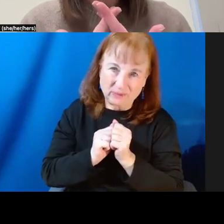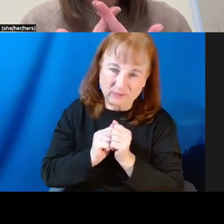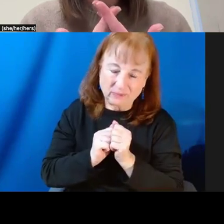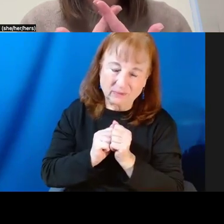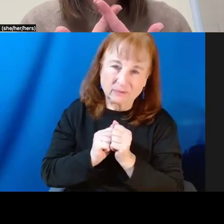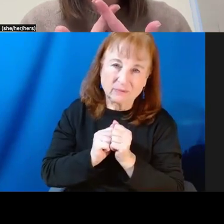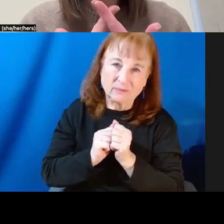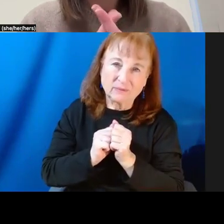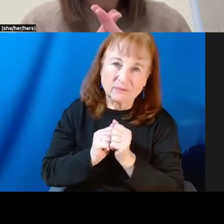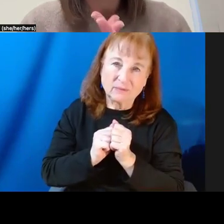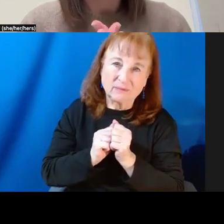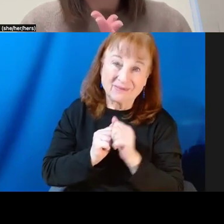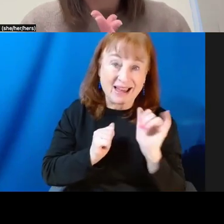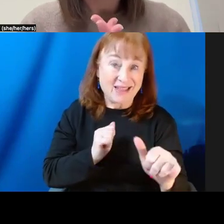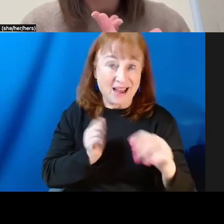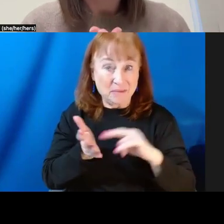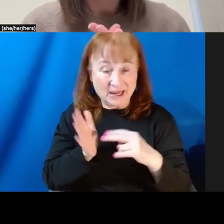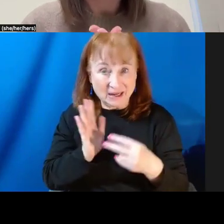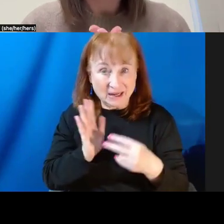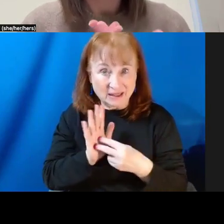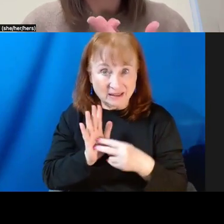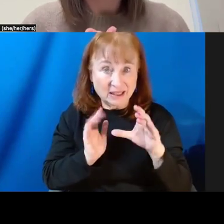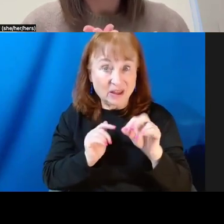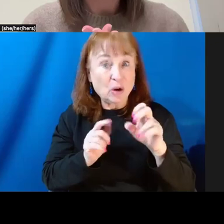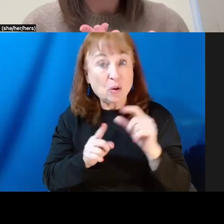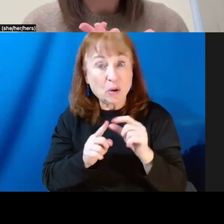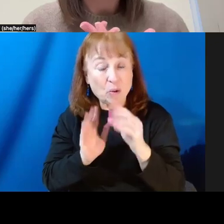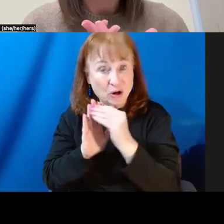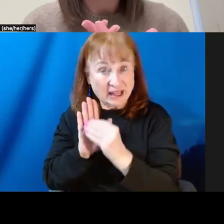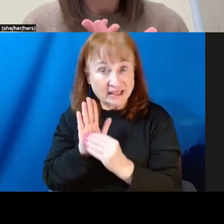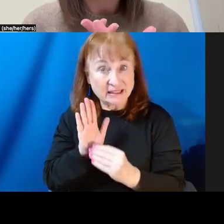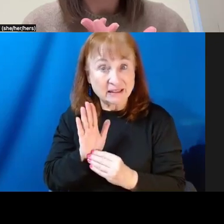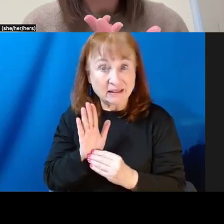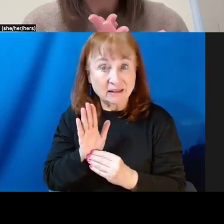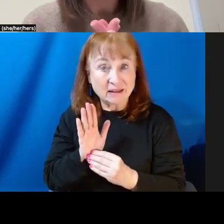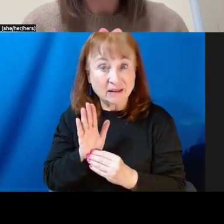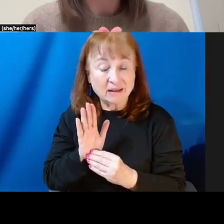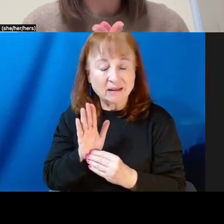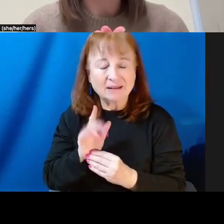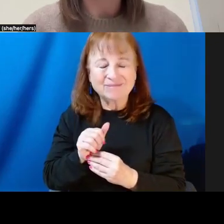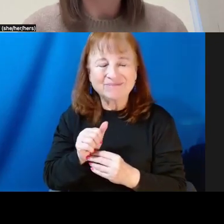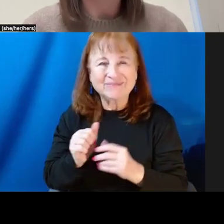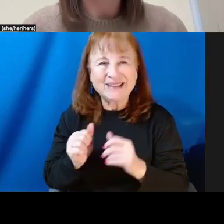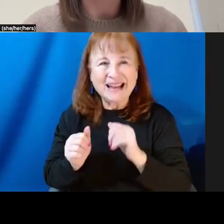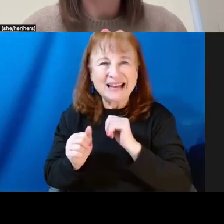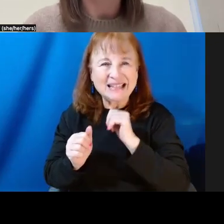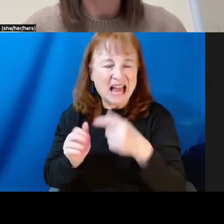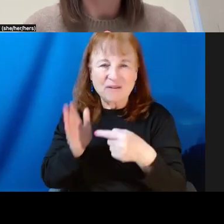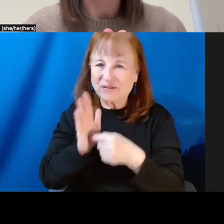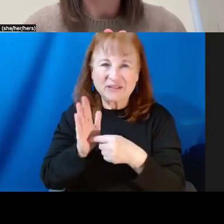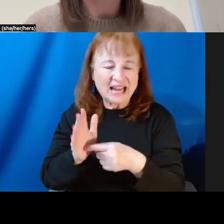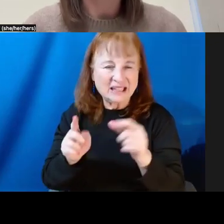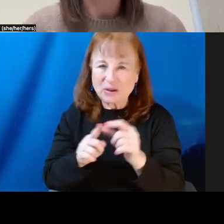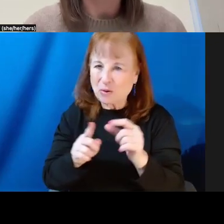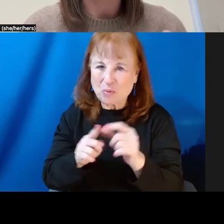So that means that these core word lists are not reflecting the